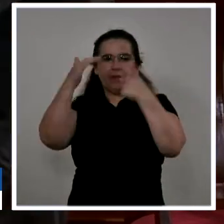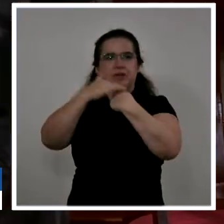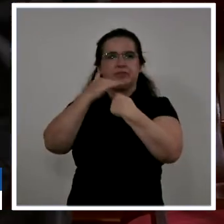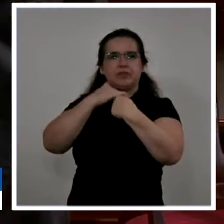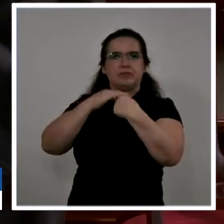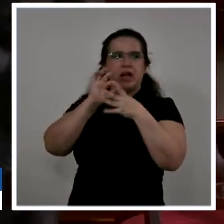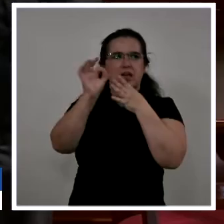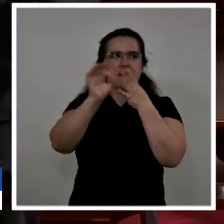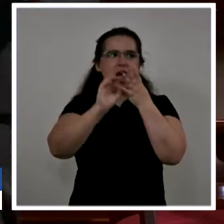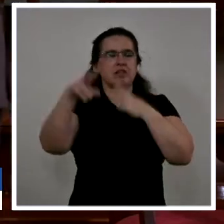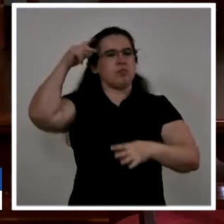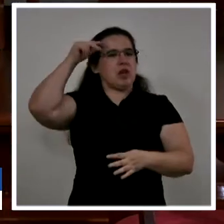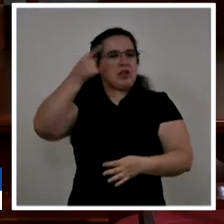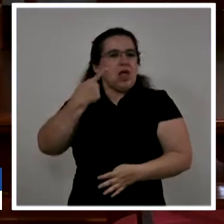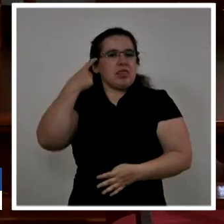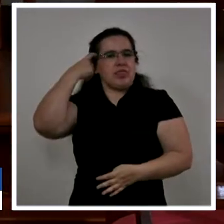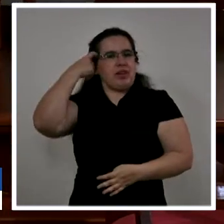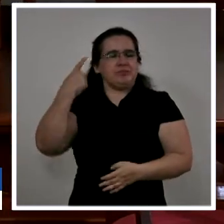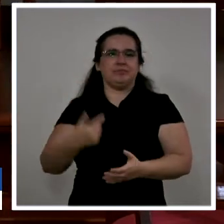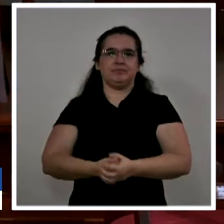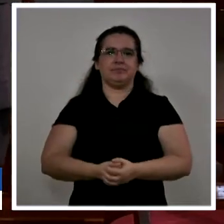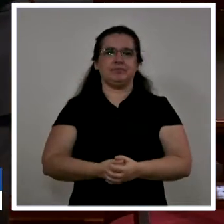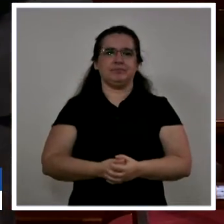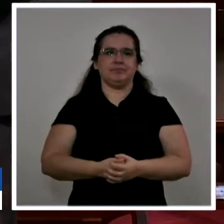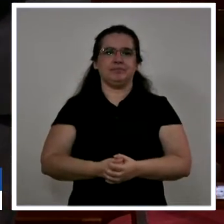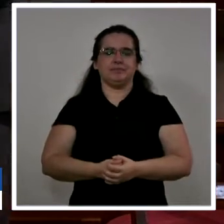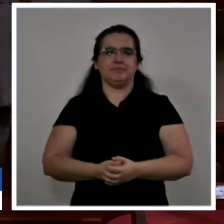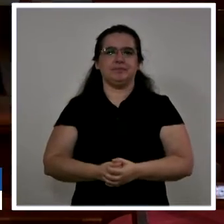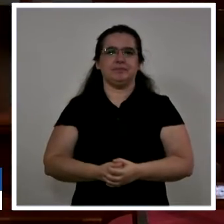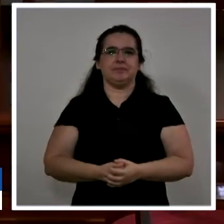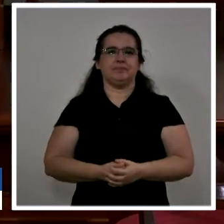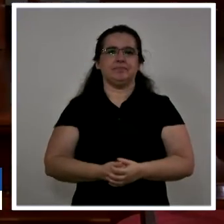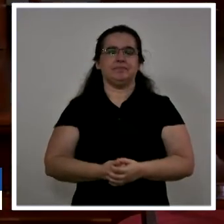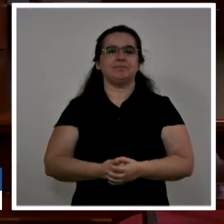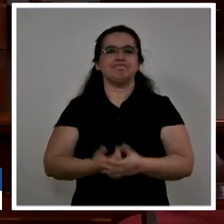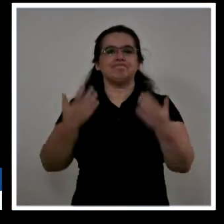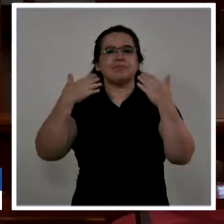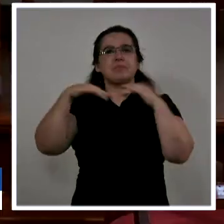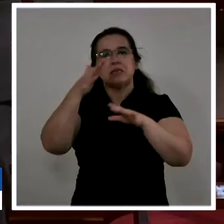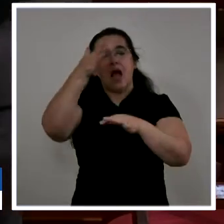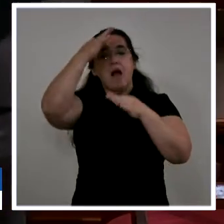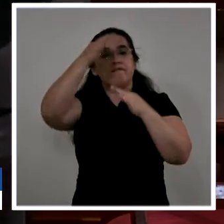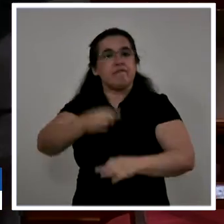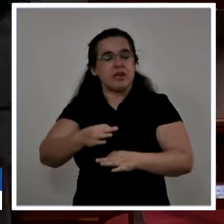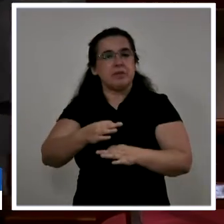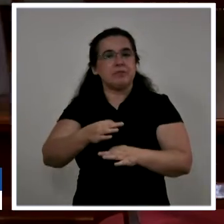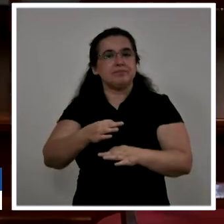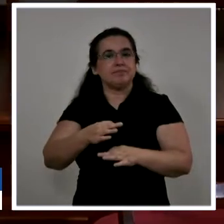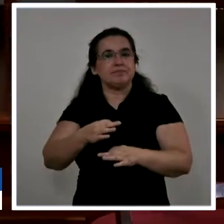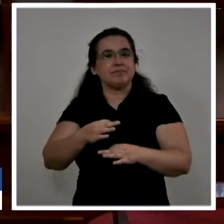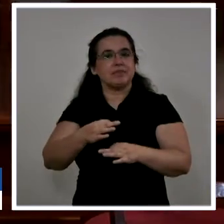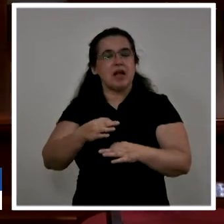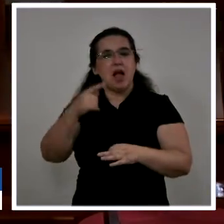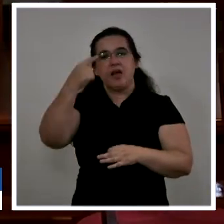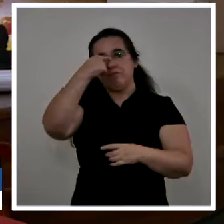caráter de abusar das bolachas. But she says there's not only cultivated character defects. Mas ela afirma que existem não apenas